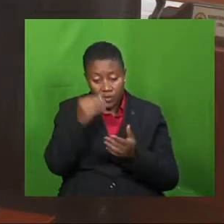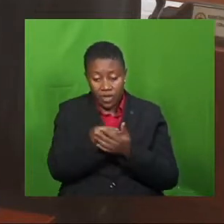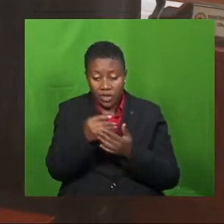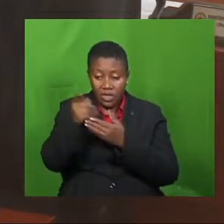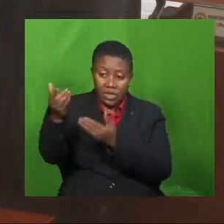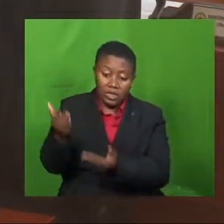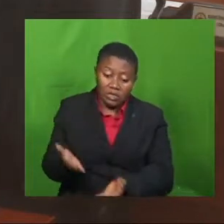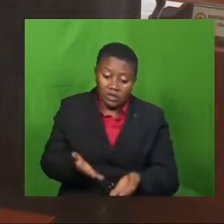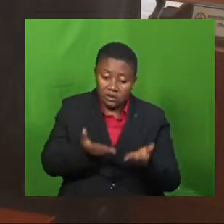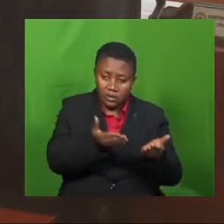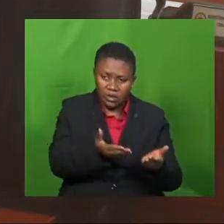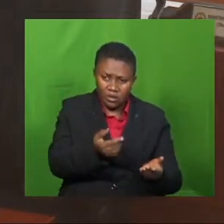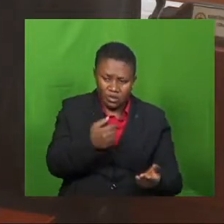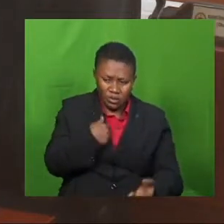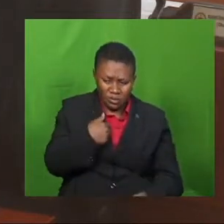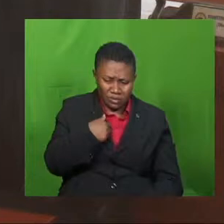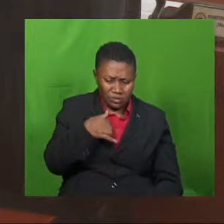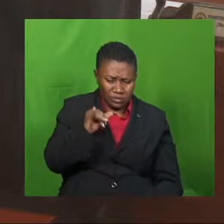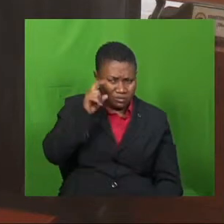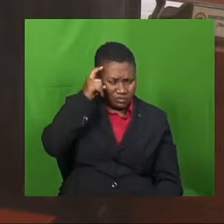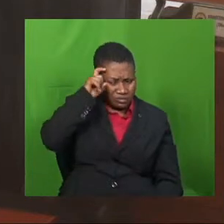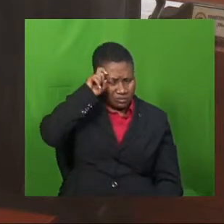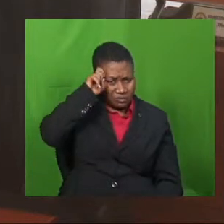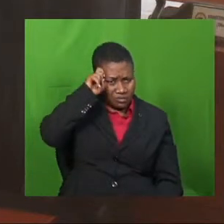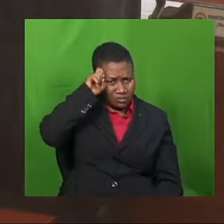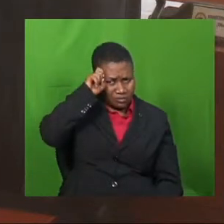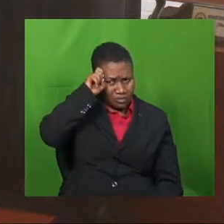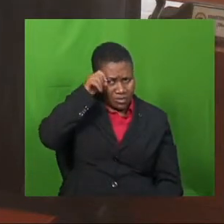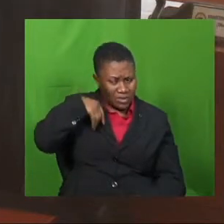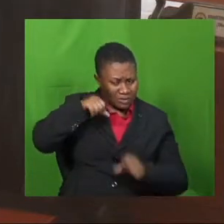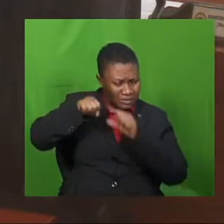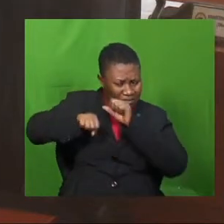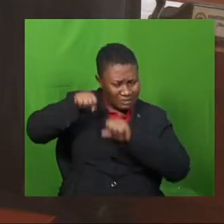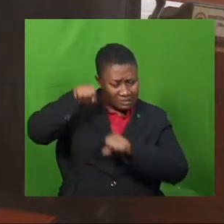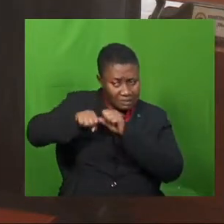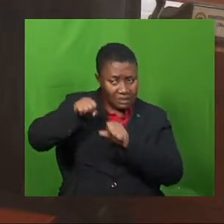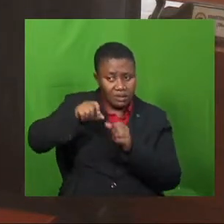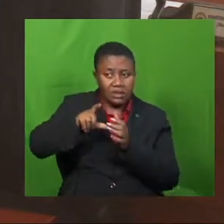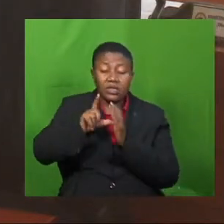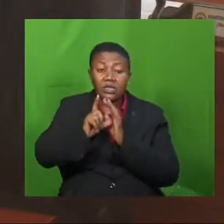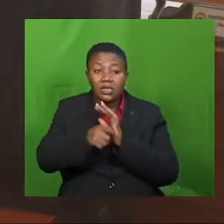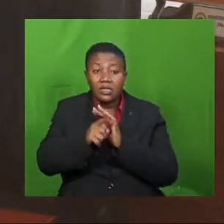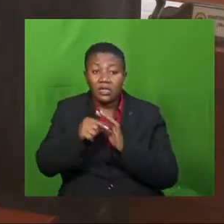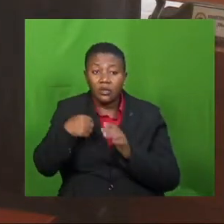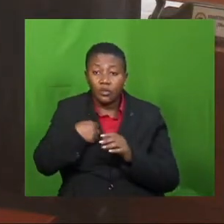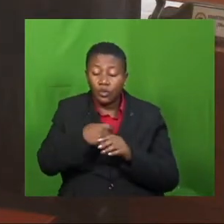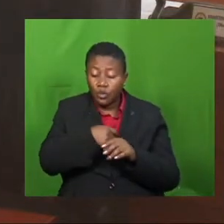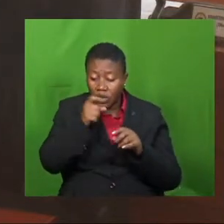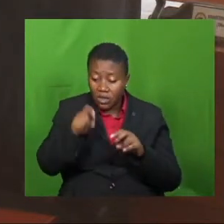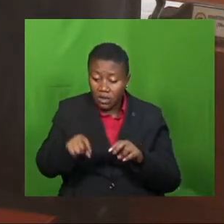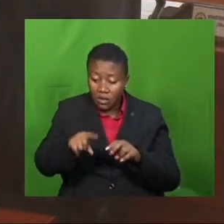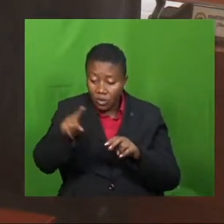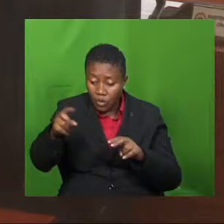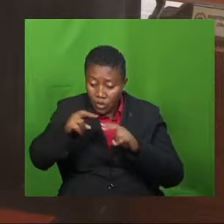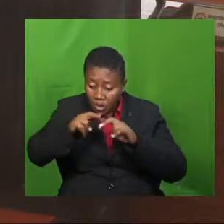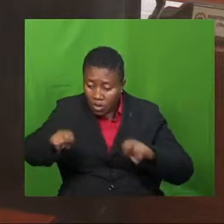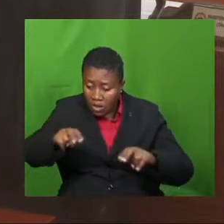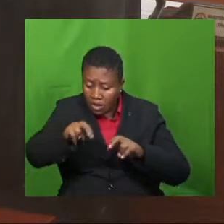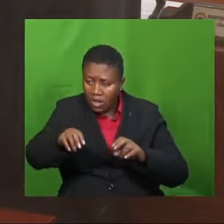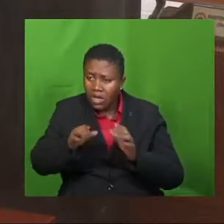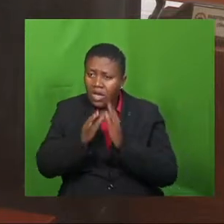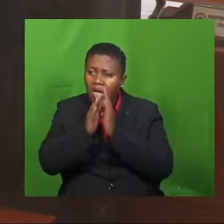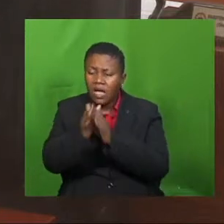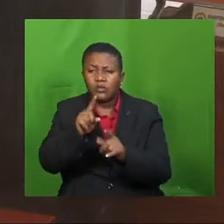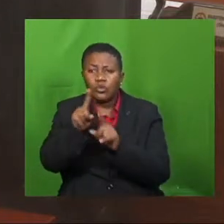is suspicious, then certainly we'll be placed in a position to query that ministry. I don't believe in